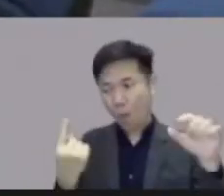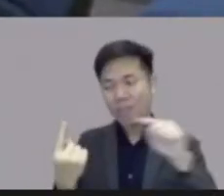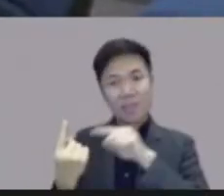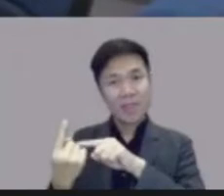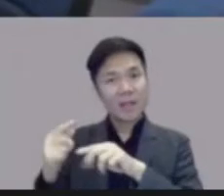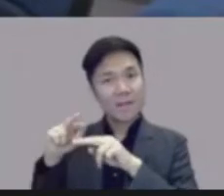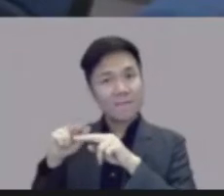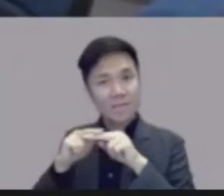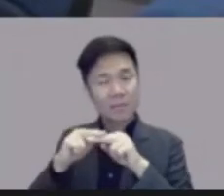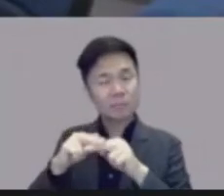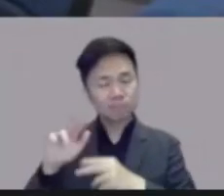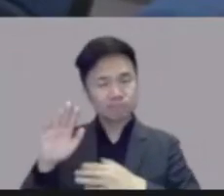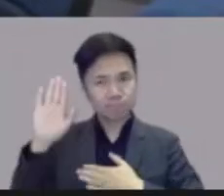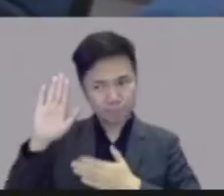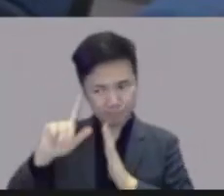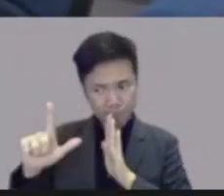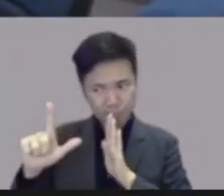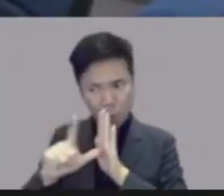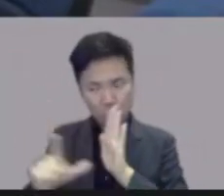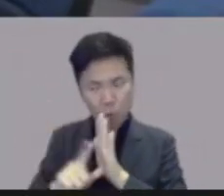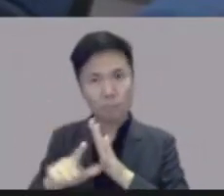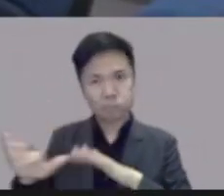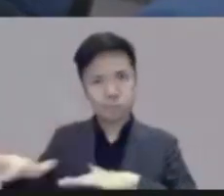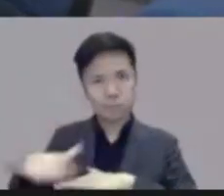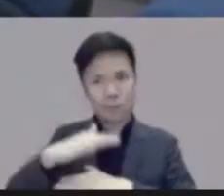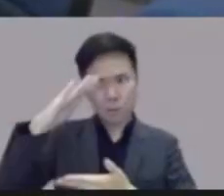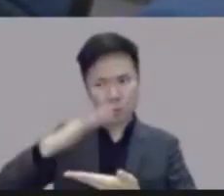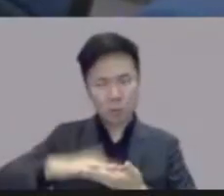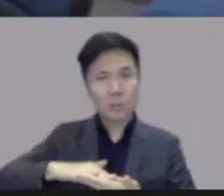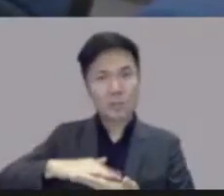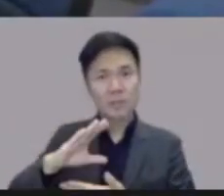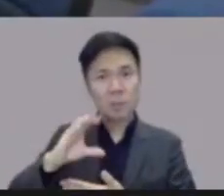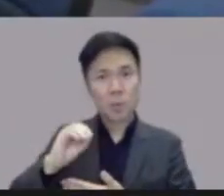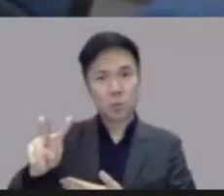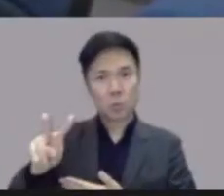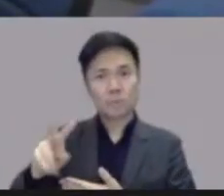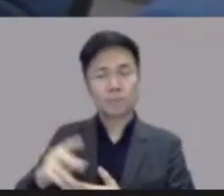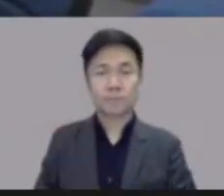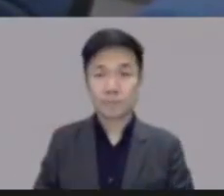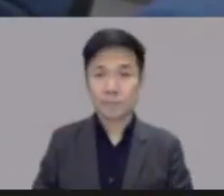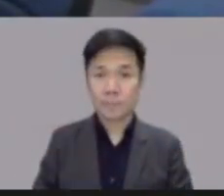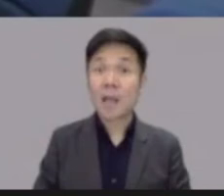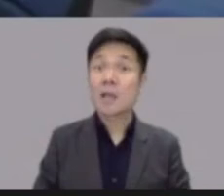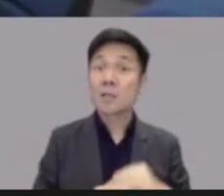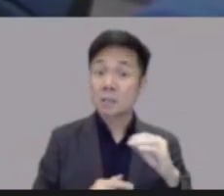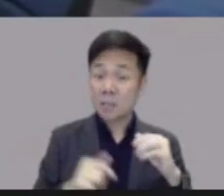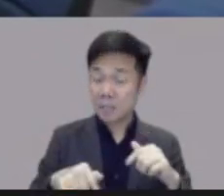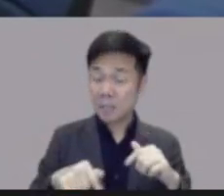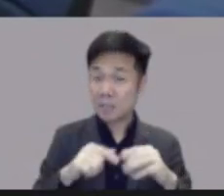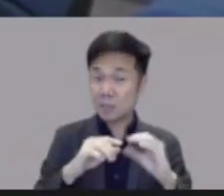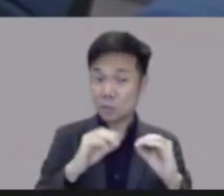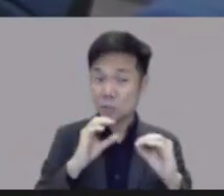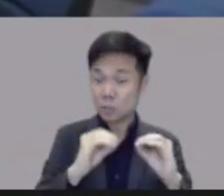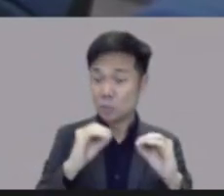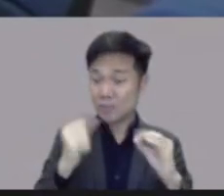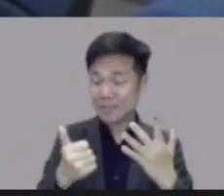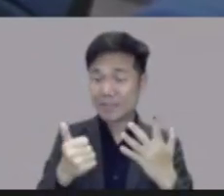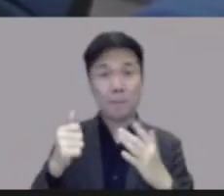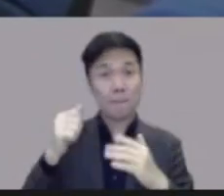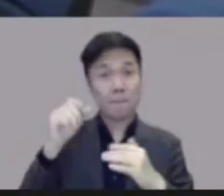zero emissions goal despite contributing only 0.006 percent to Total ghg emissions